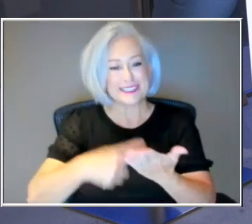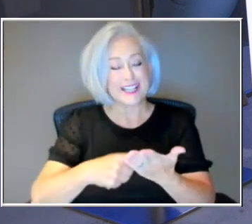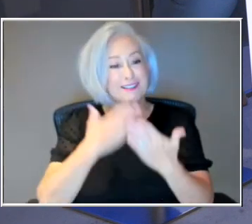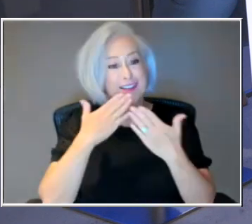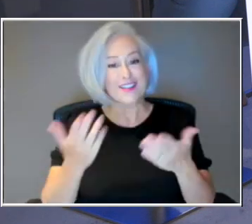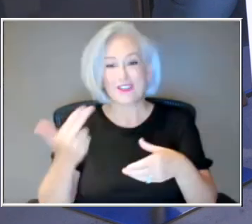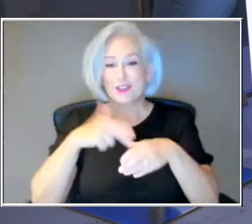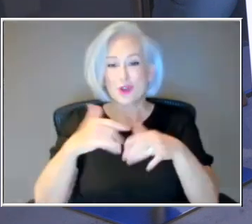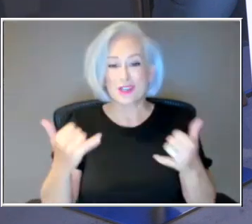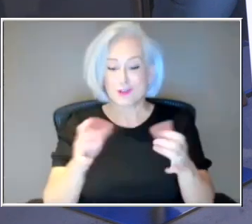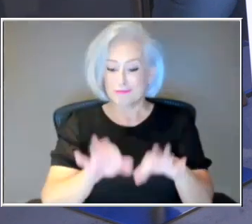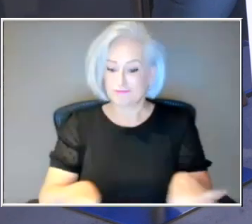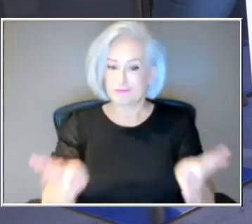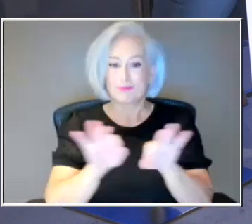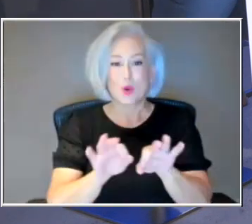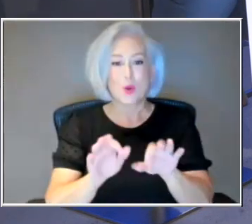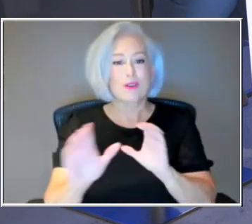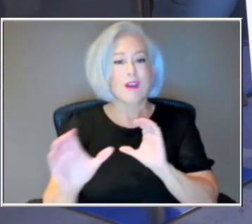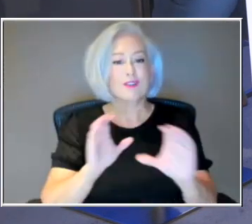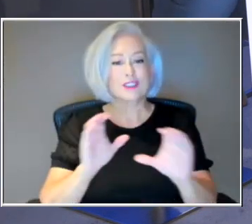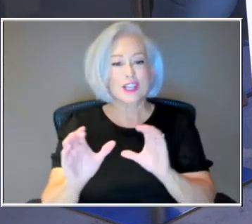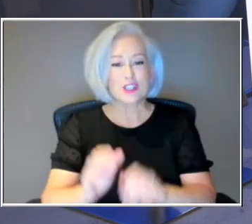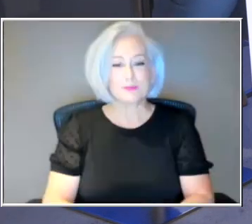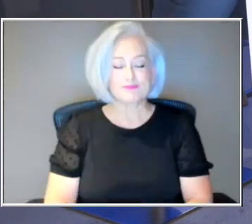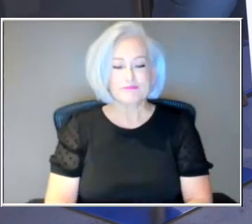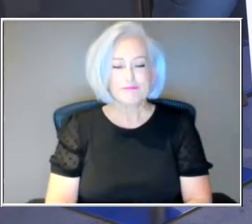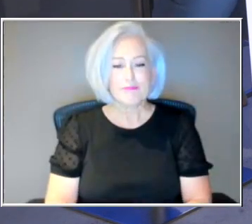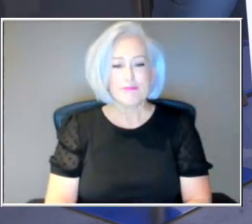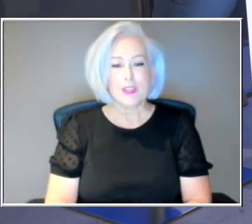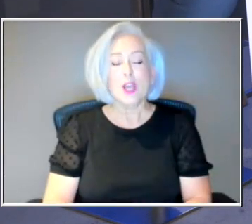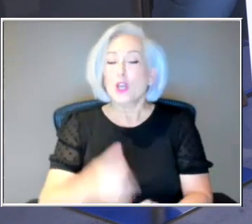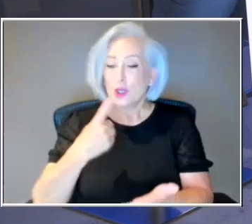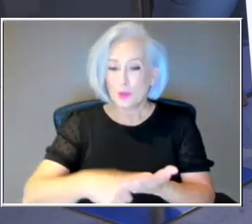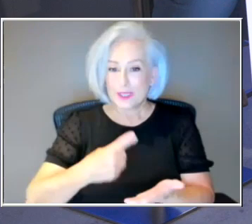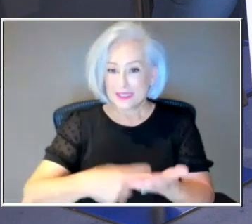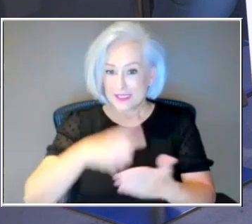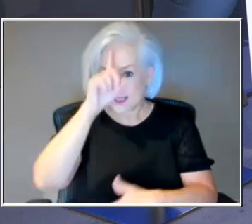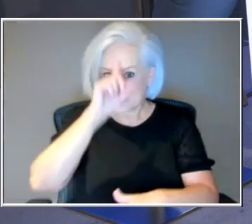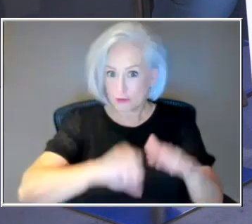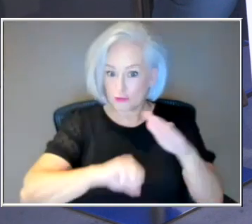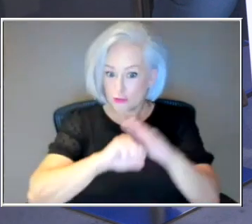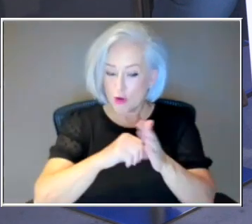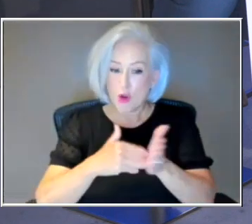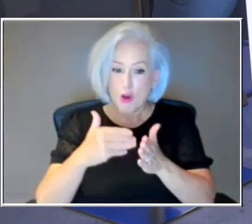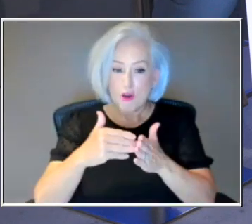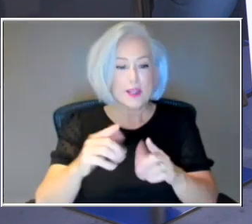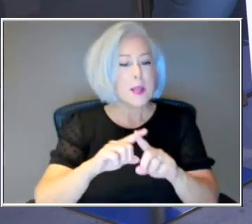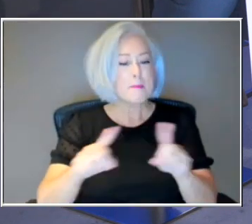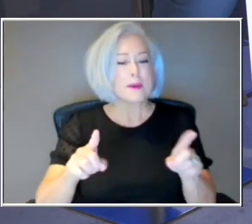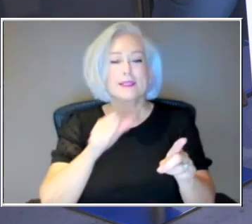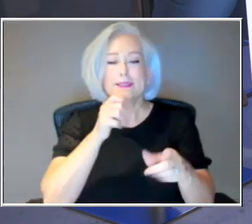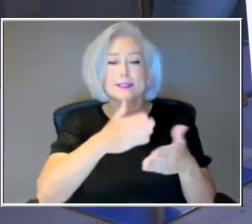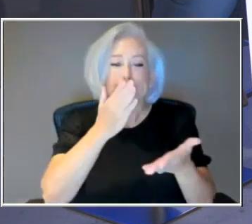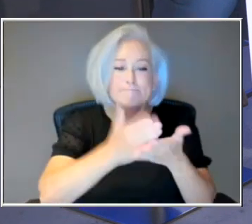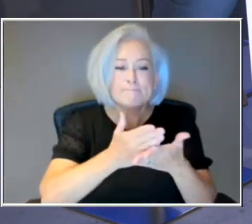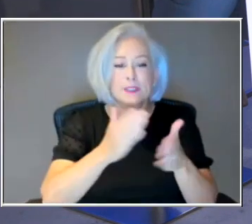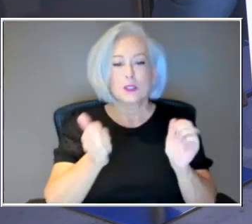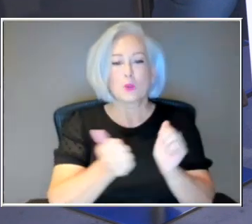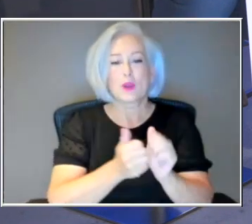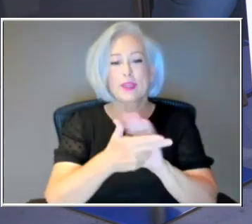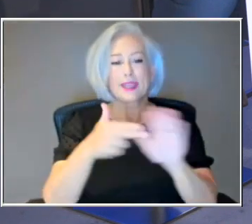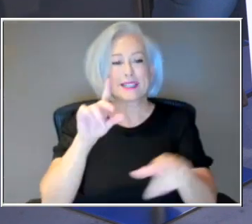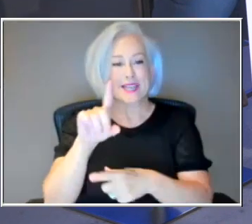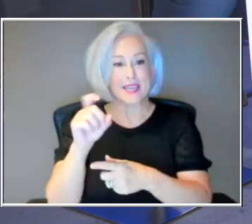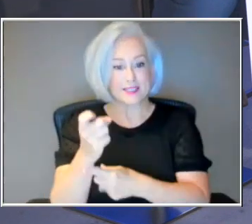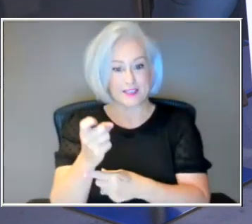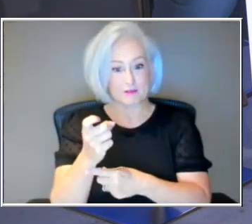conversation, because we talk a lot about stroke, but it doesn't just end with that diagnosis. It continues on. So previously we focused on the warning signs as well